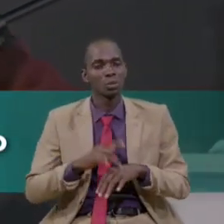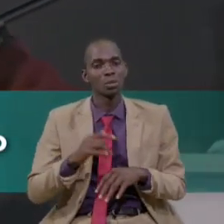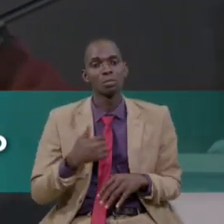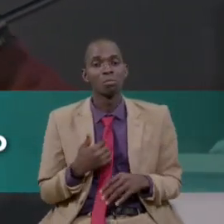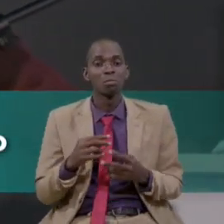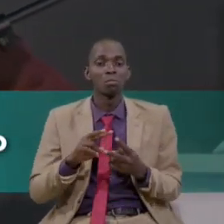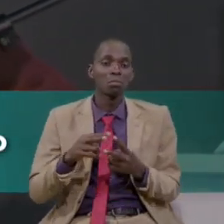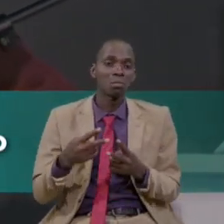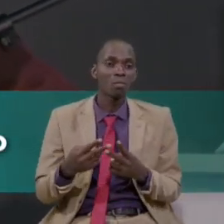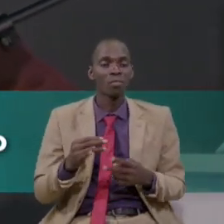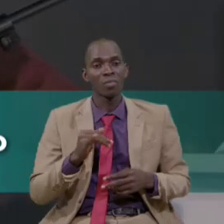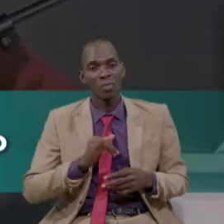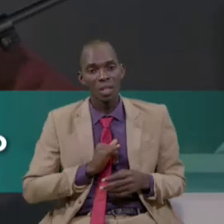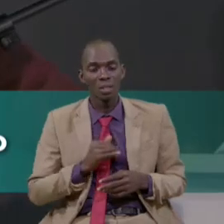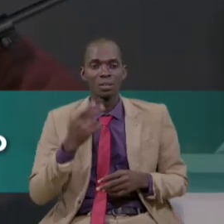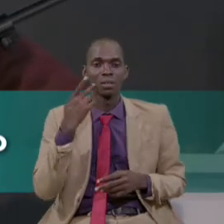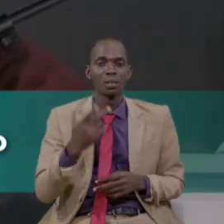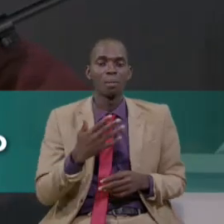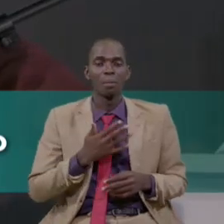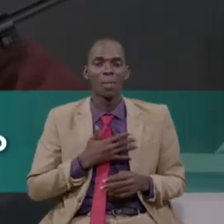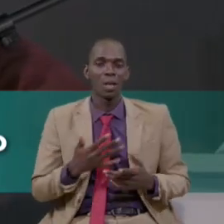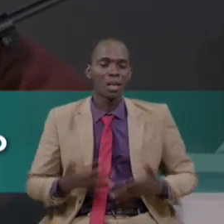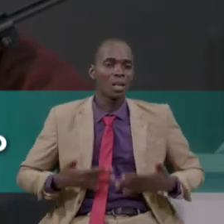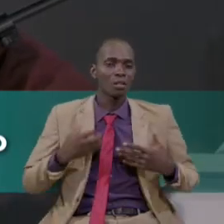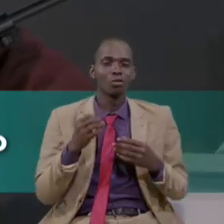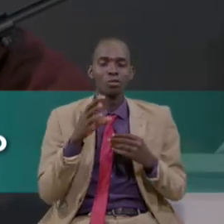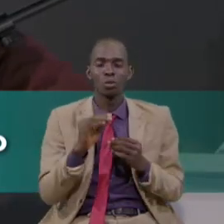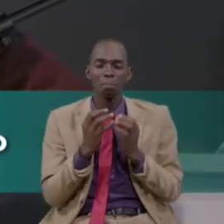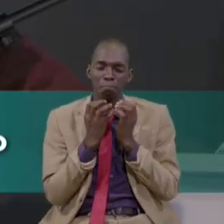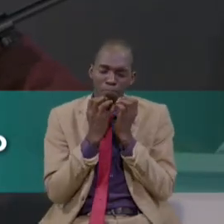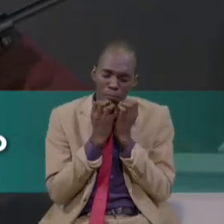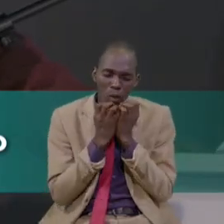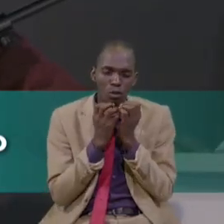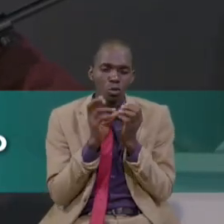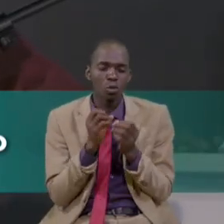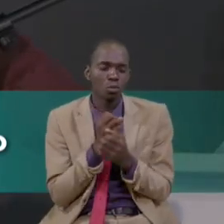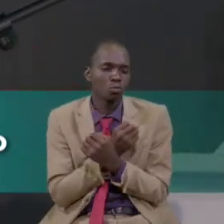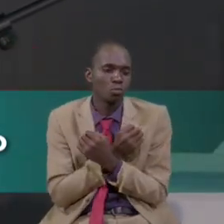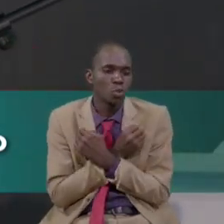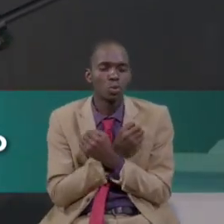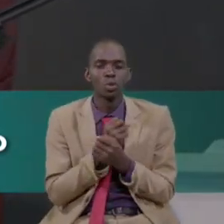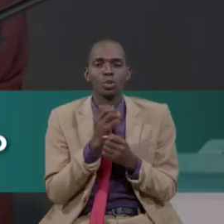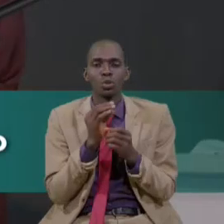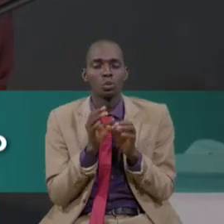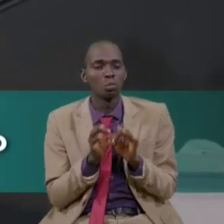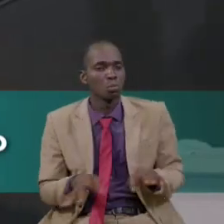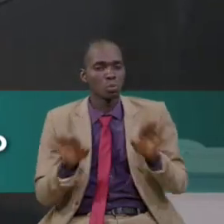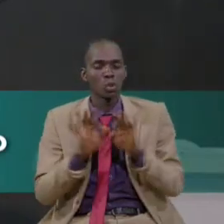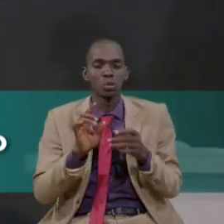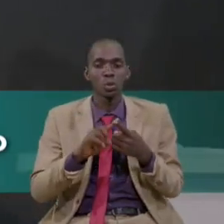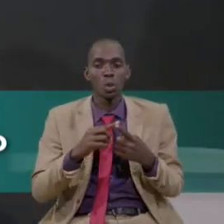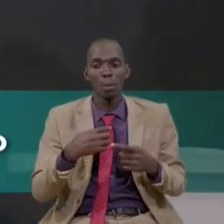my life so dear, so precious, so indispensable unto me, but that I